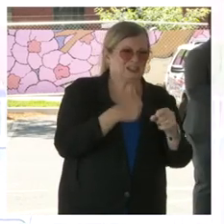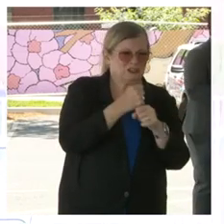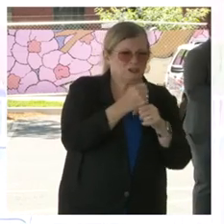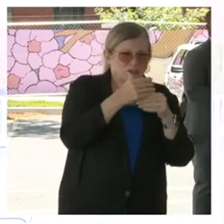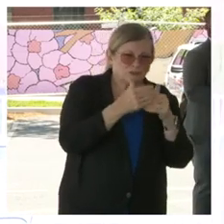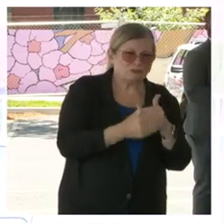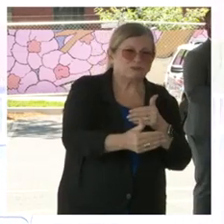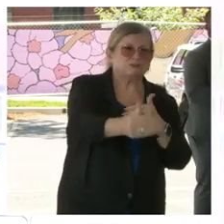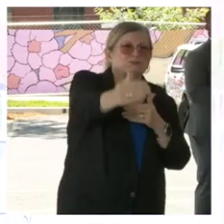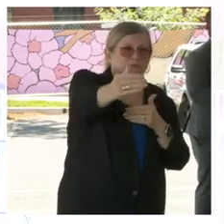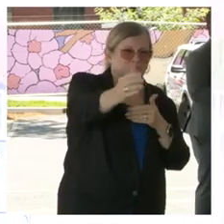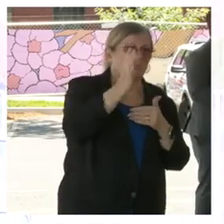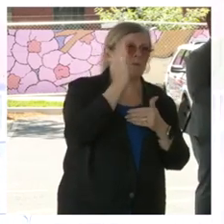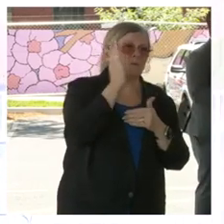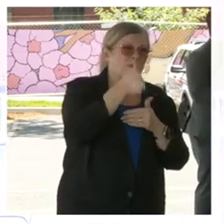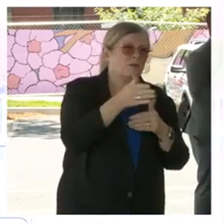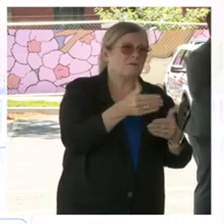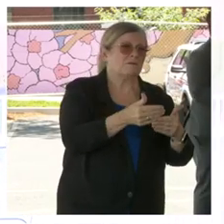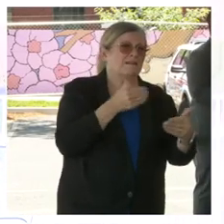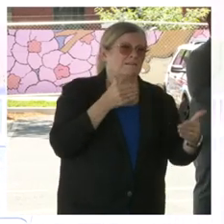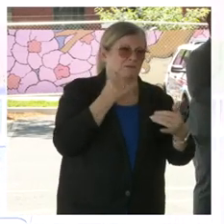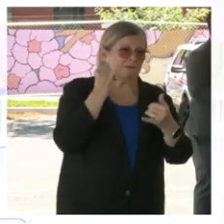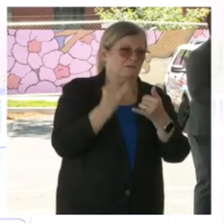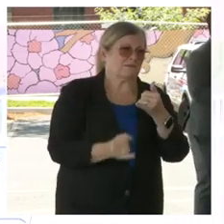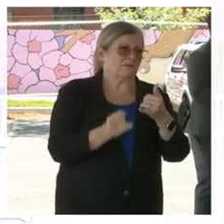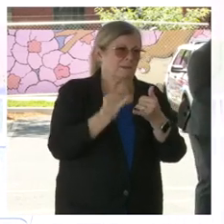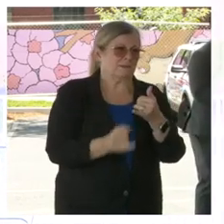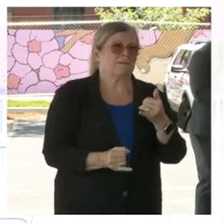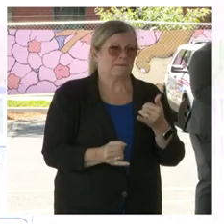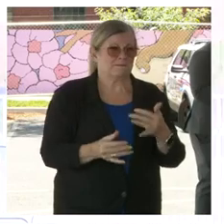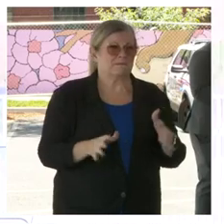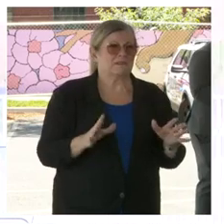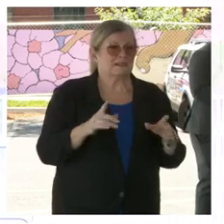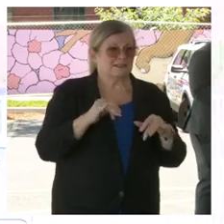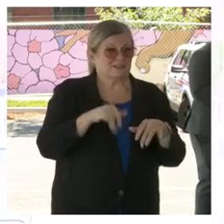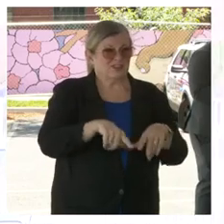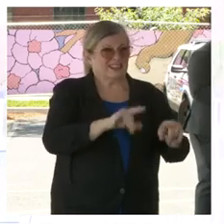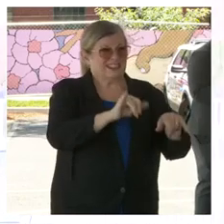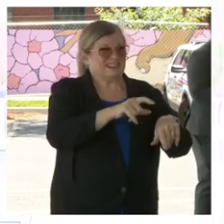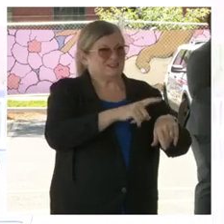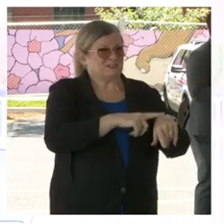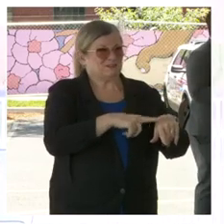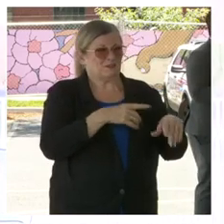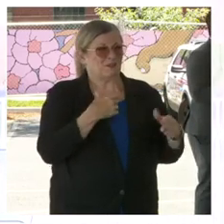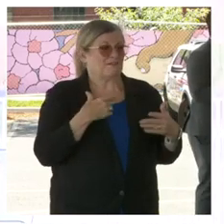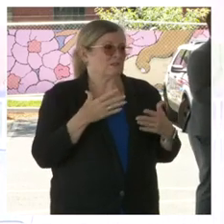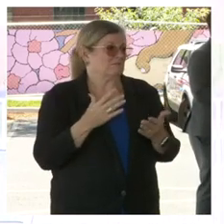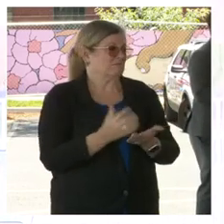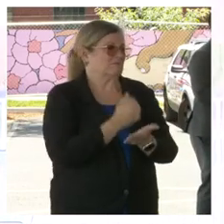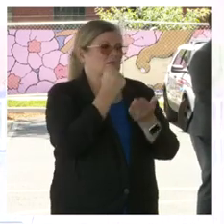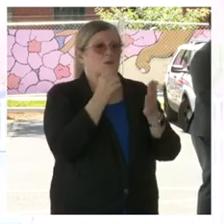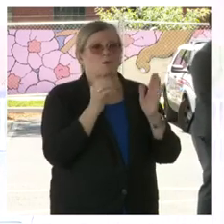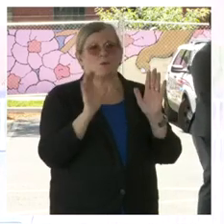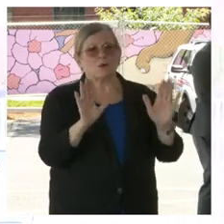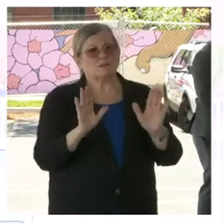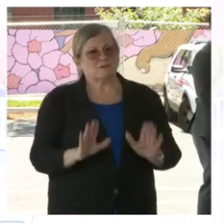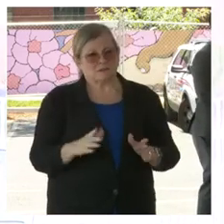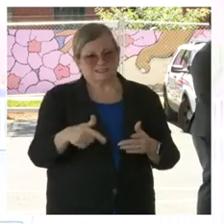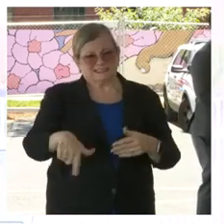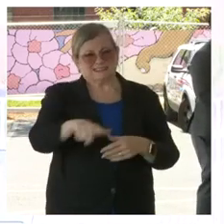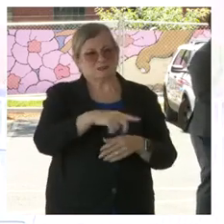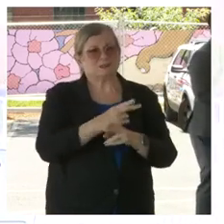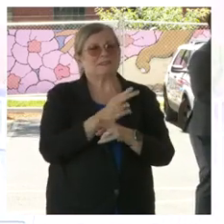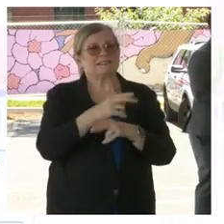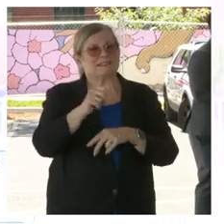final delivery. And in that time, we have a great opportunity to occupy this space and